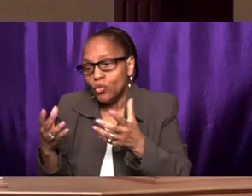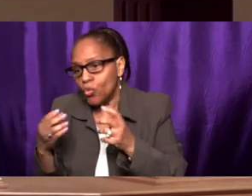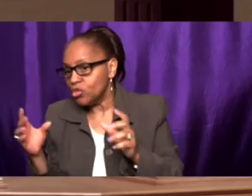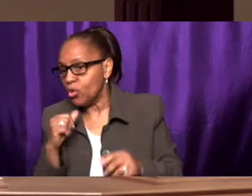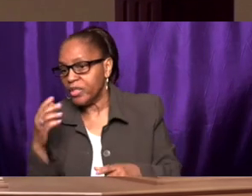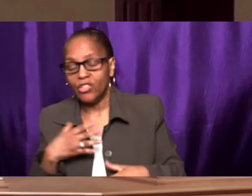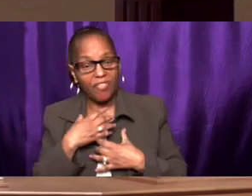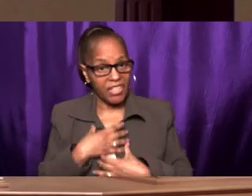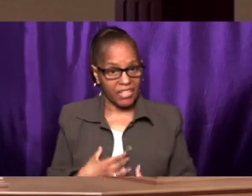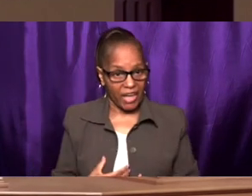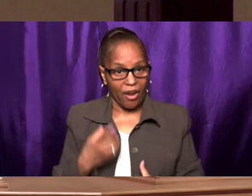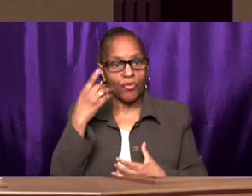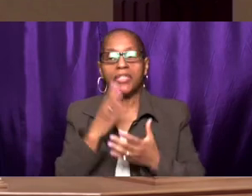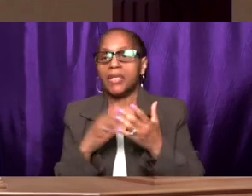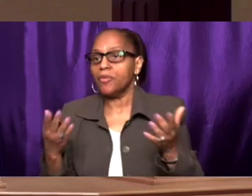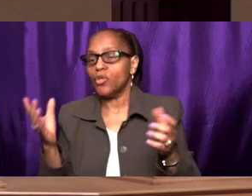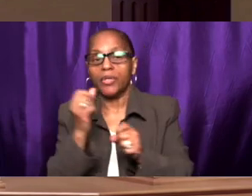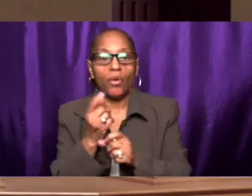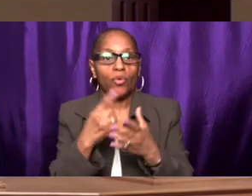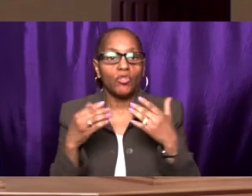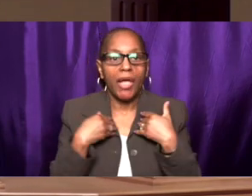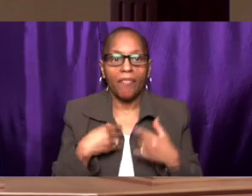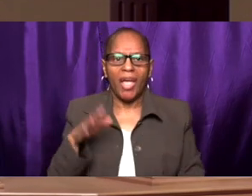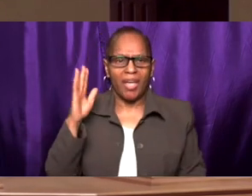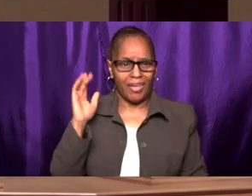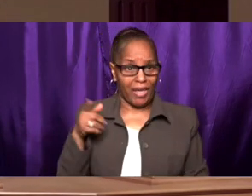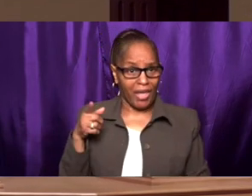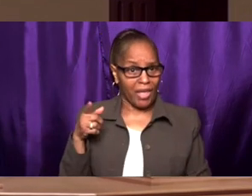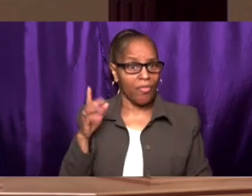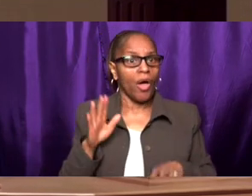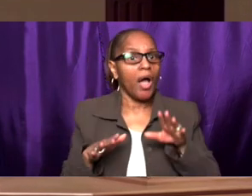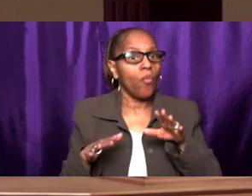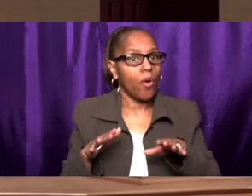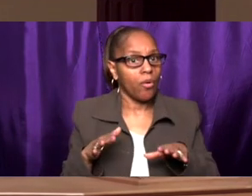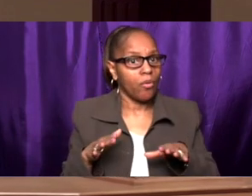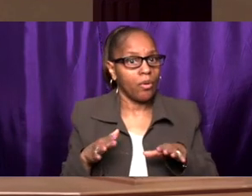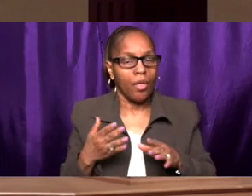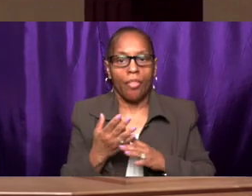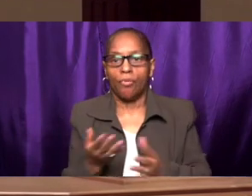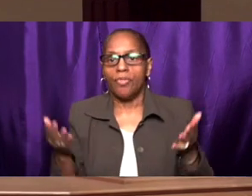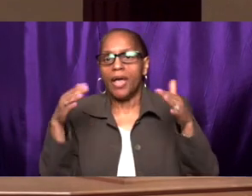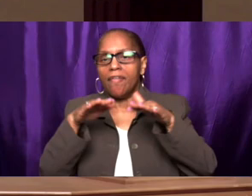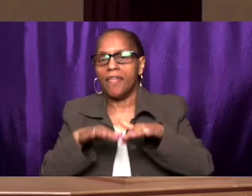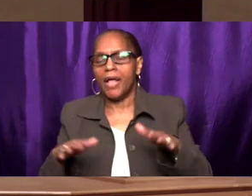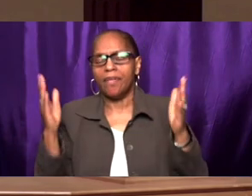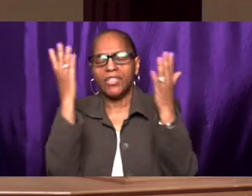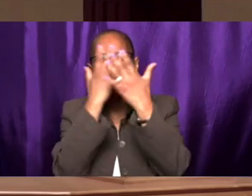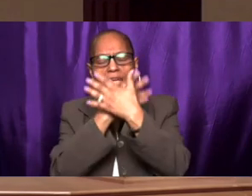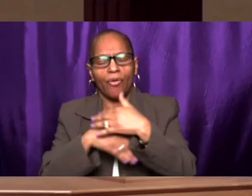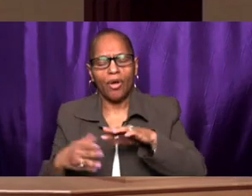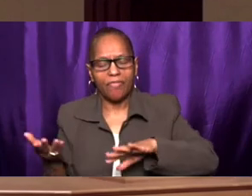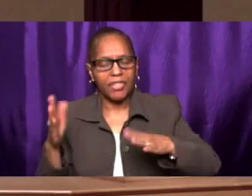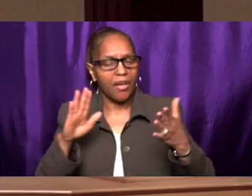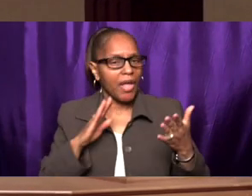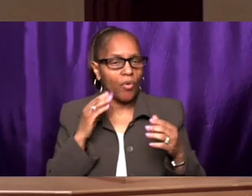have a desire for something, but you don't get what you have. Yea, though I walk through the valley of the shadow of death,